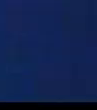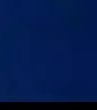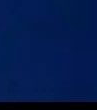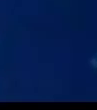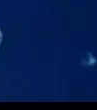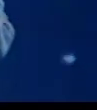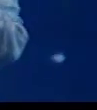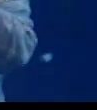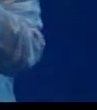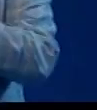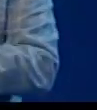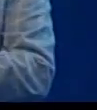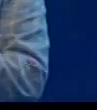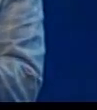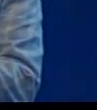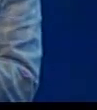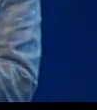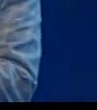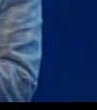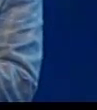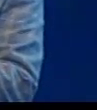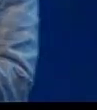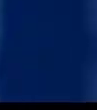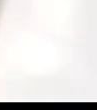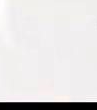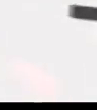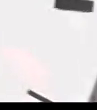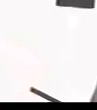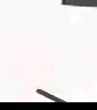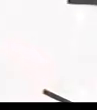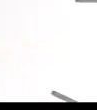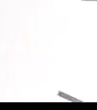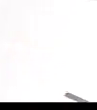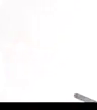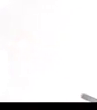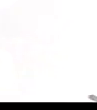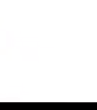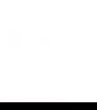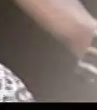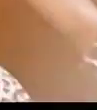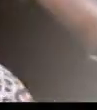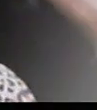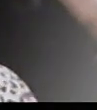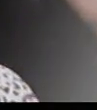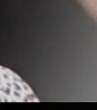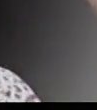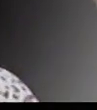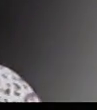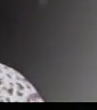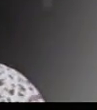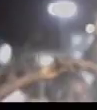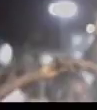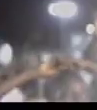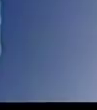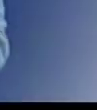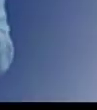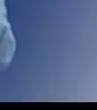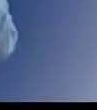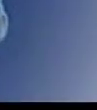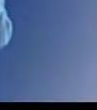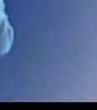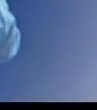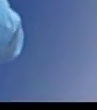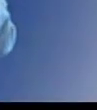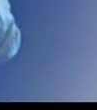God will put a smile on your face. It's that time of the year to secure God's promises for your needed victory.